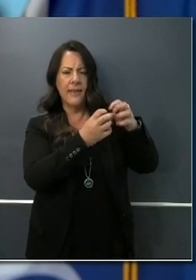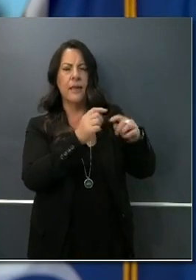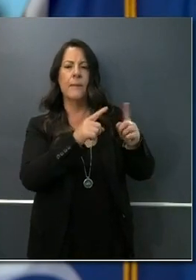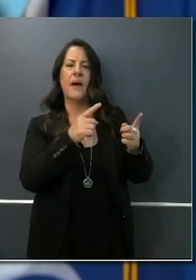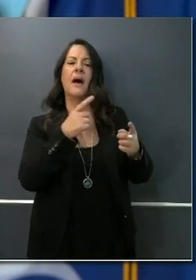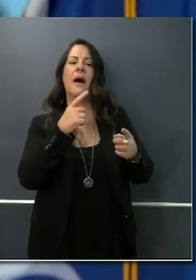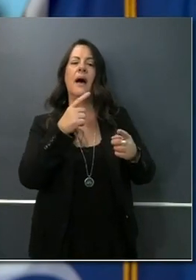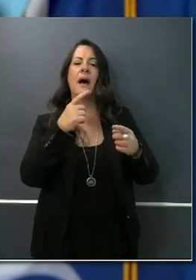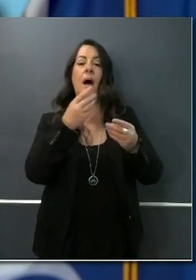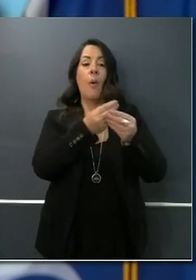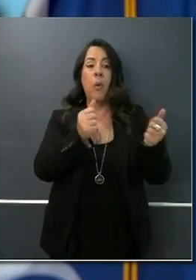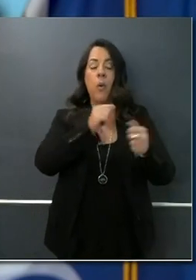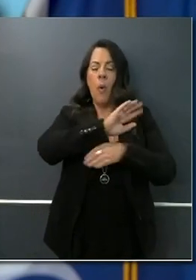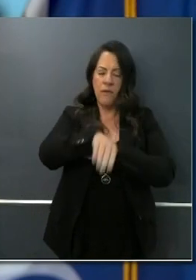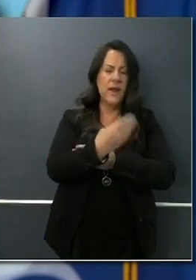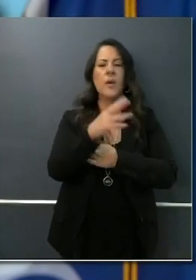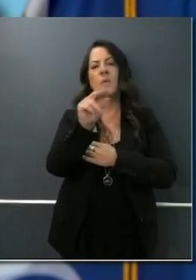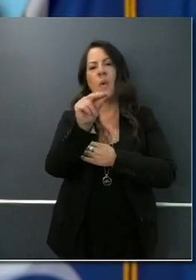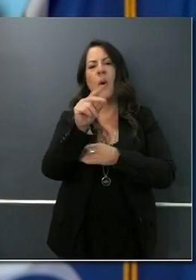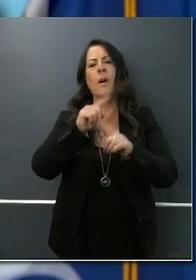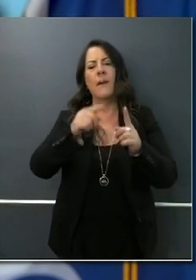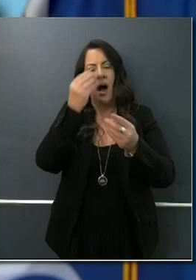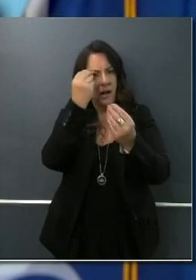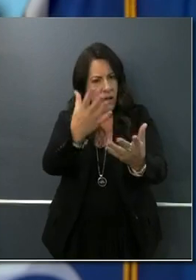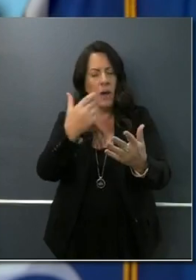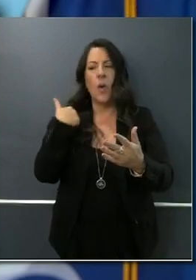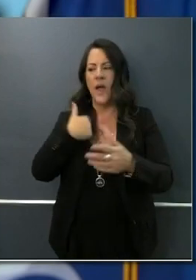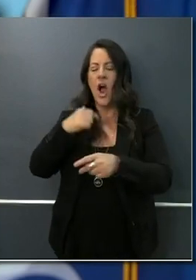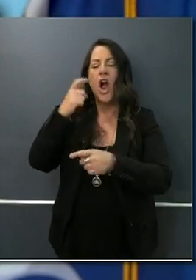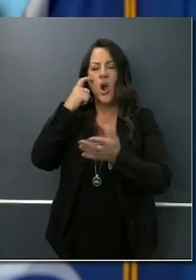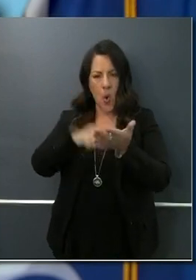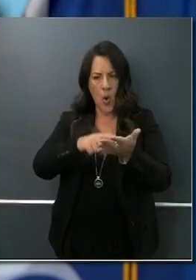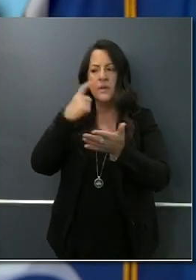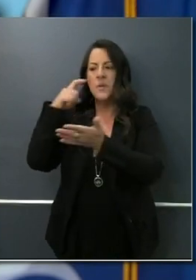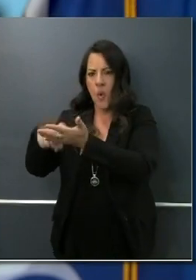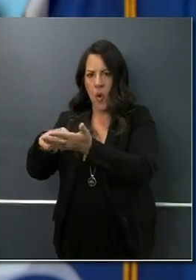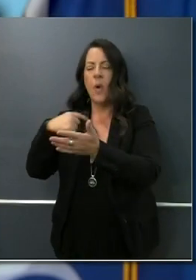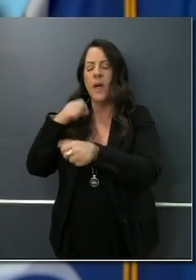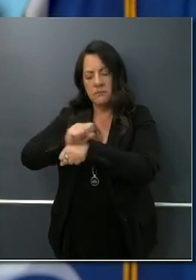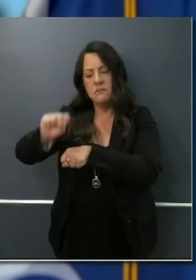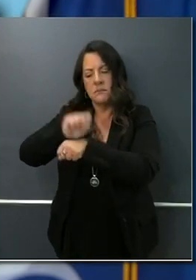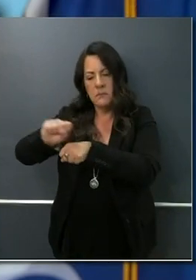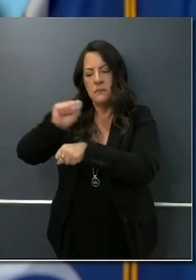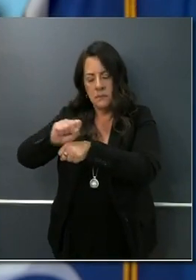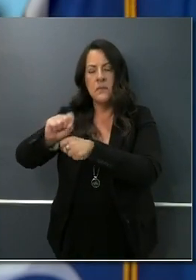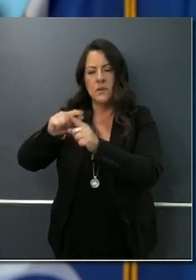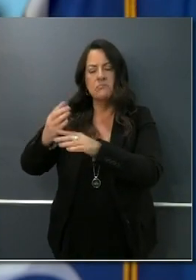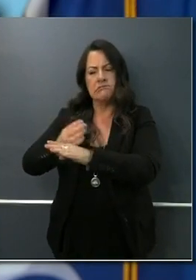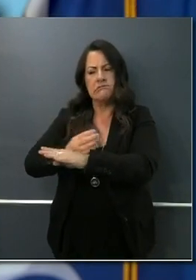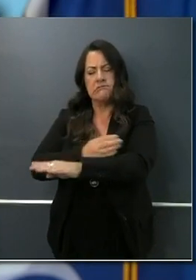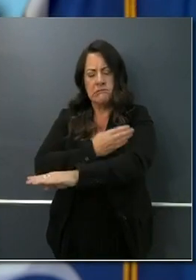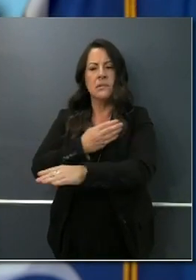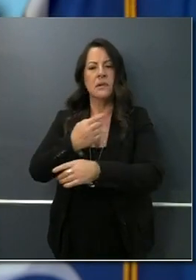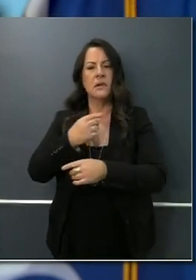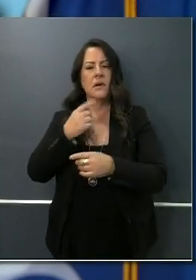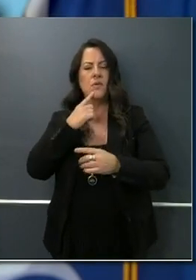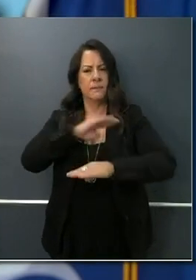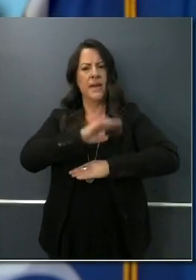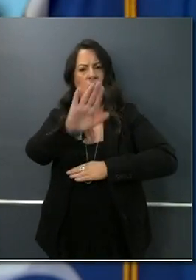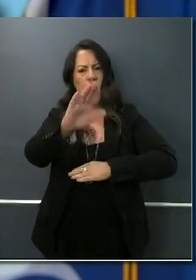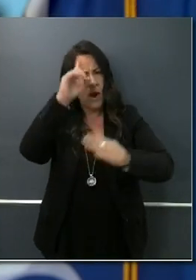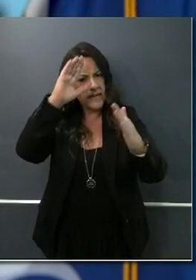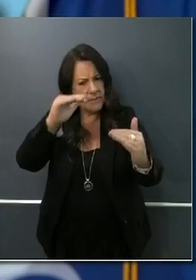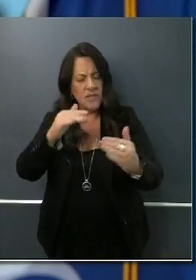but no, we're working day and night to begin to do justice to your expectations and your